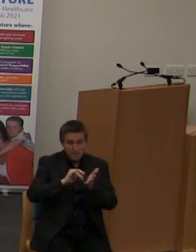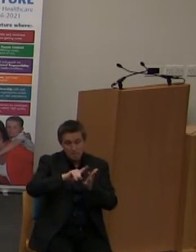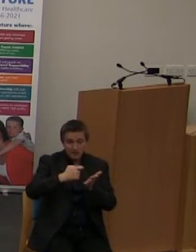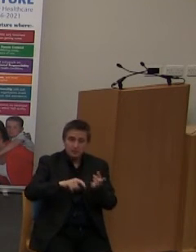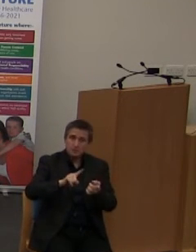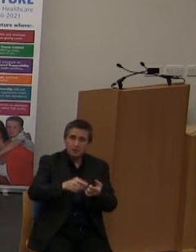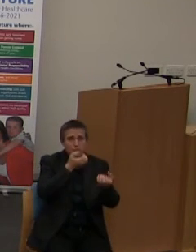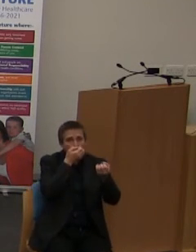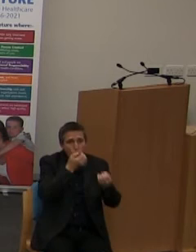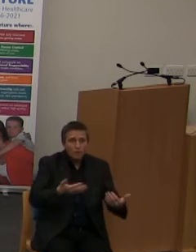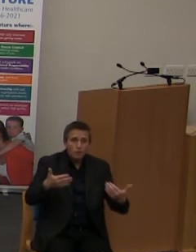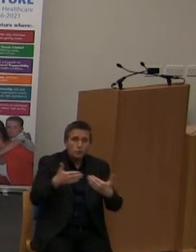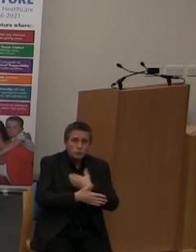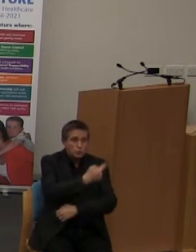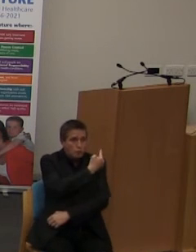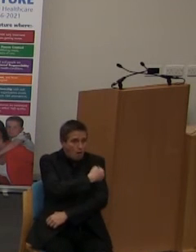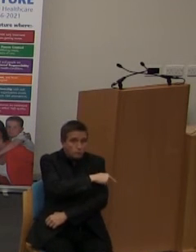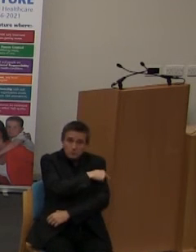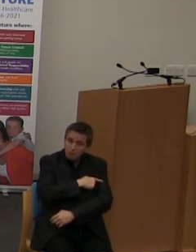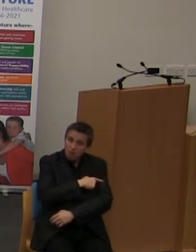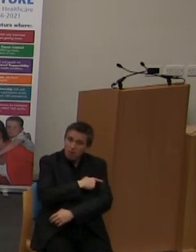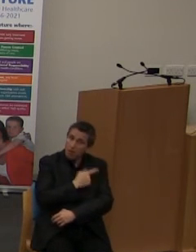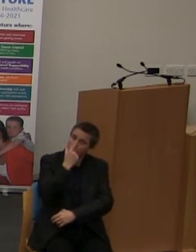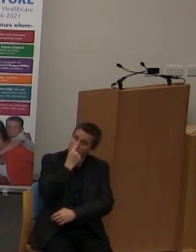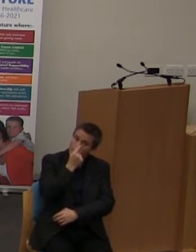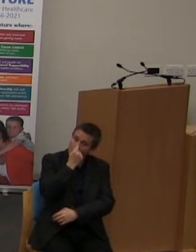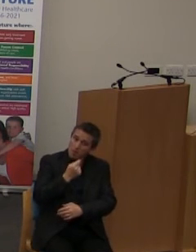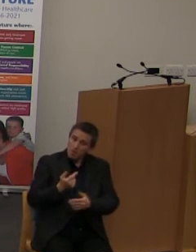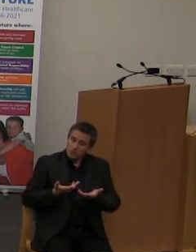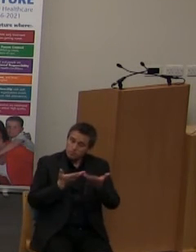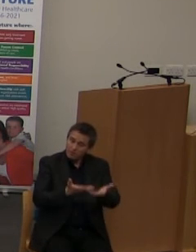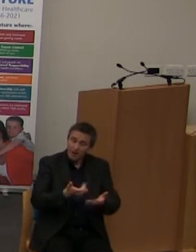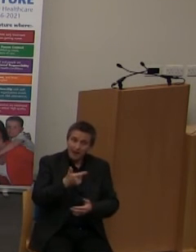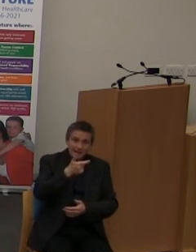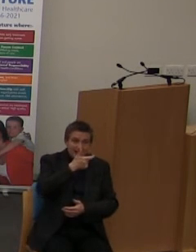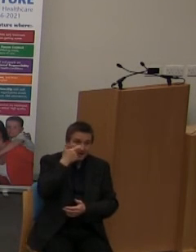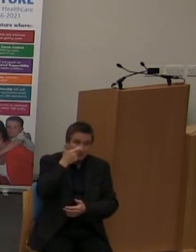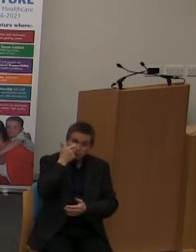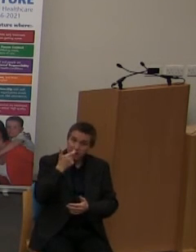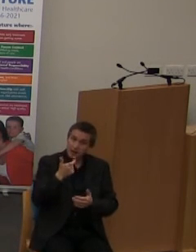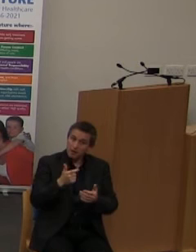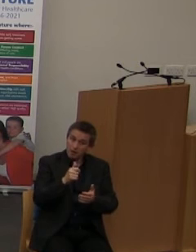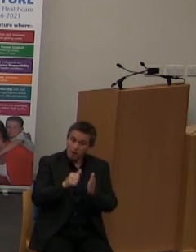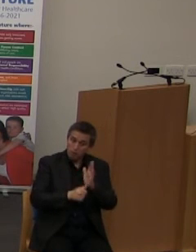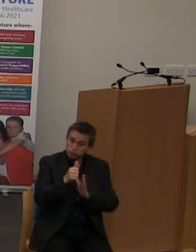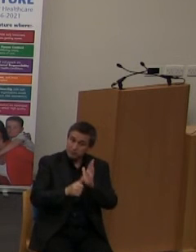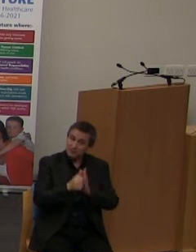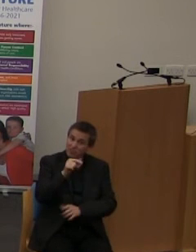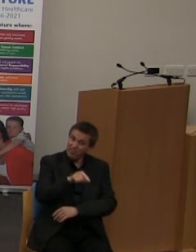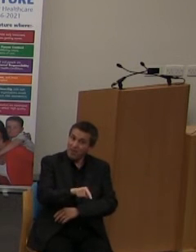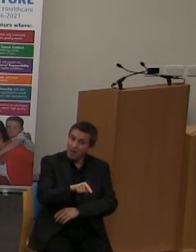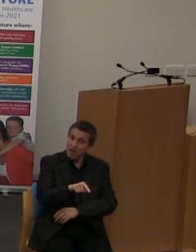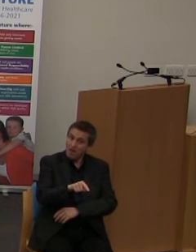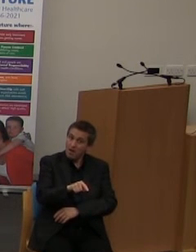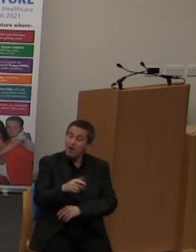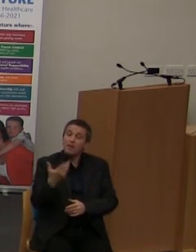it not possible for them to have the cataract operations carried out? I believe there is an eye clinic there, it takes place at the moment, but I think